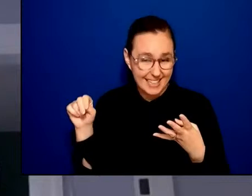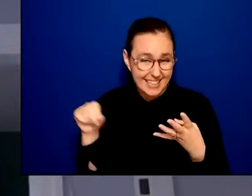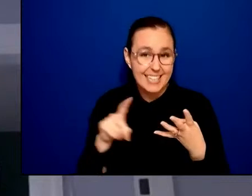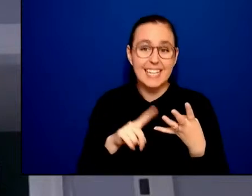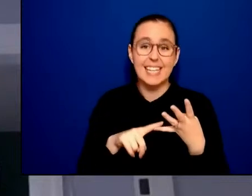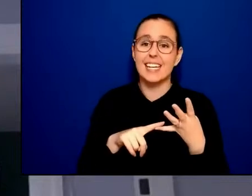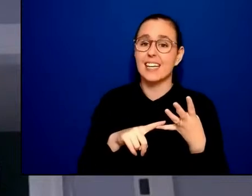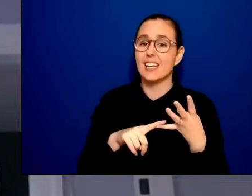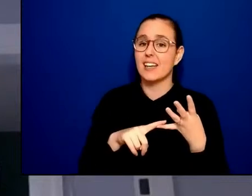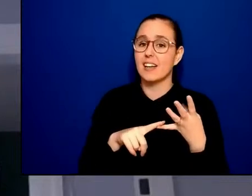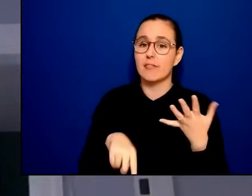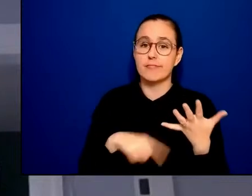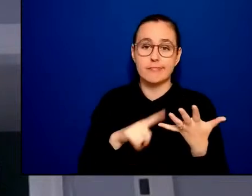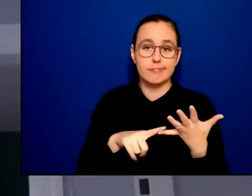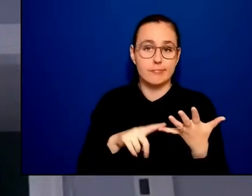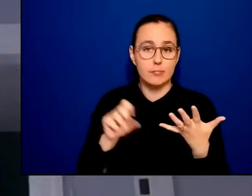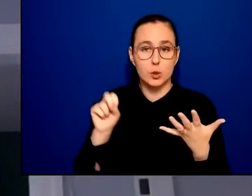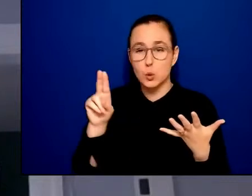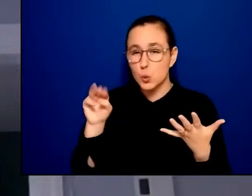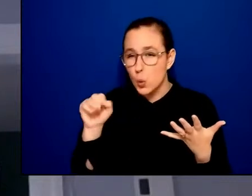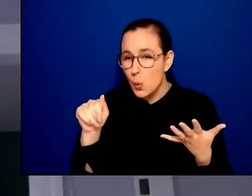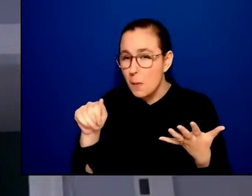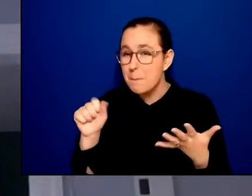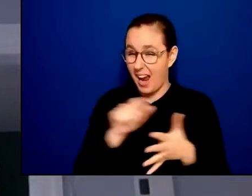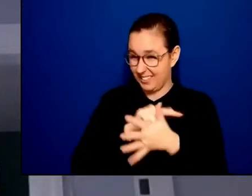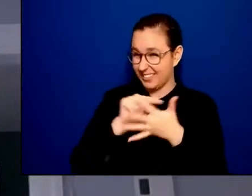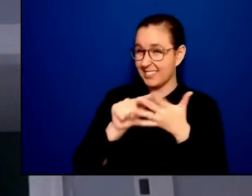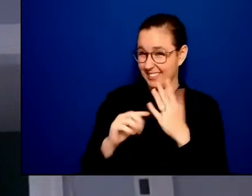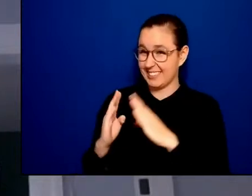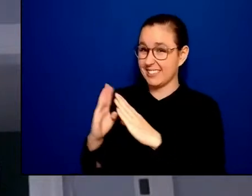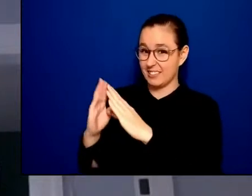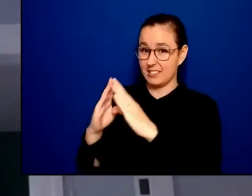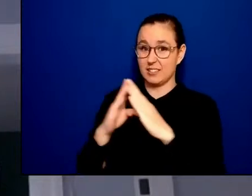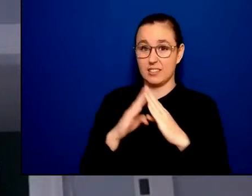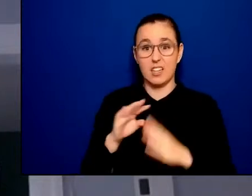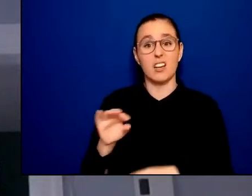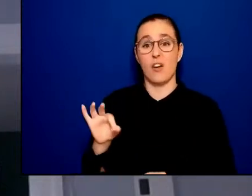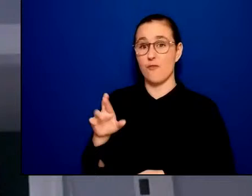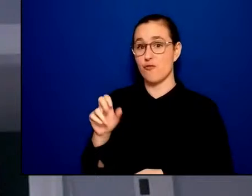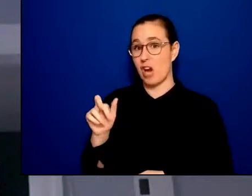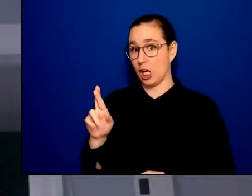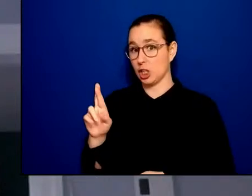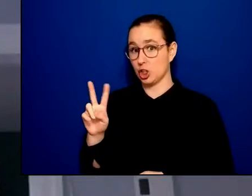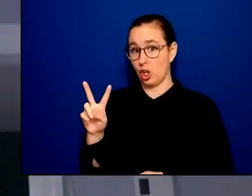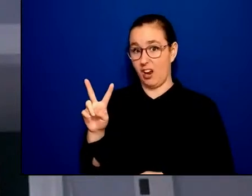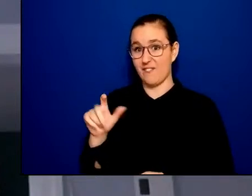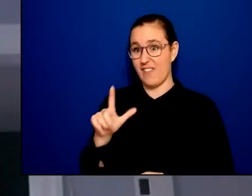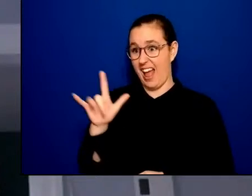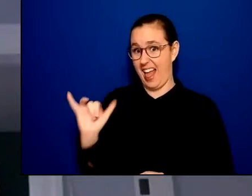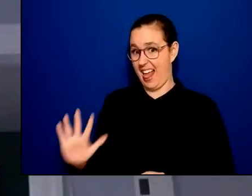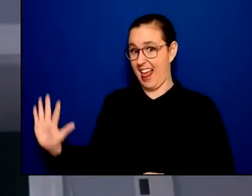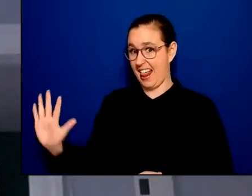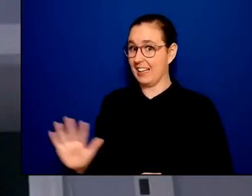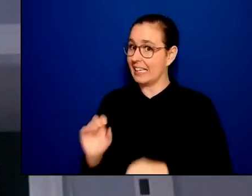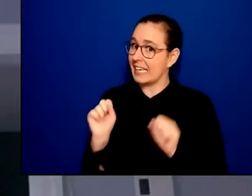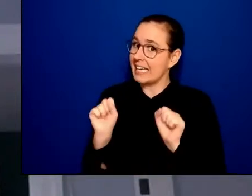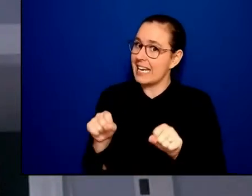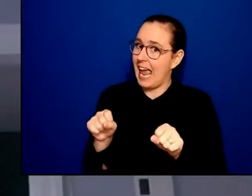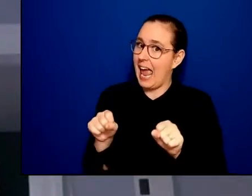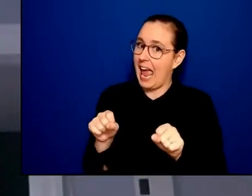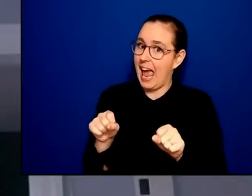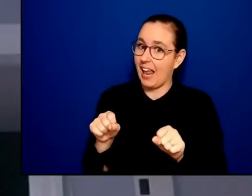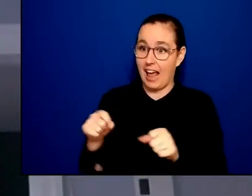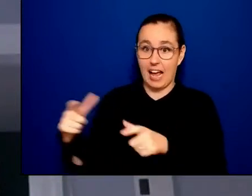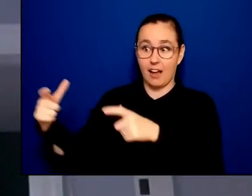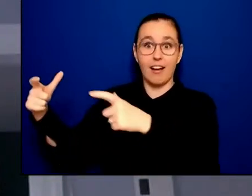flood watch up for the Fraser Valley, particularly with some of the lake-driven systems along the northern side that are still quite high. So